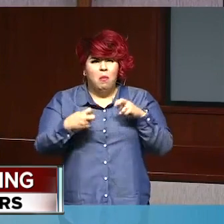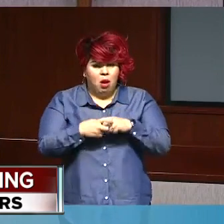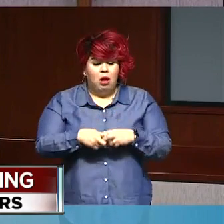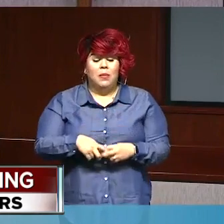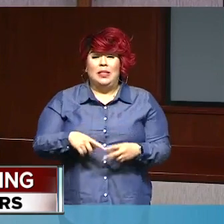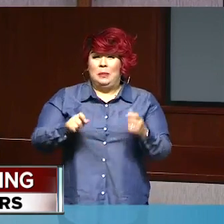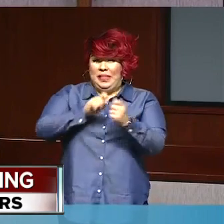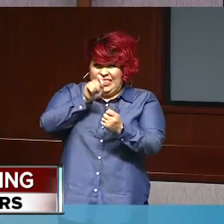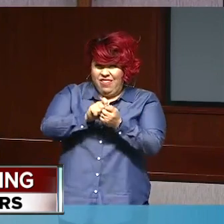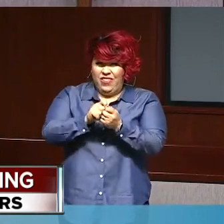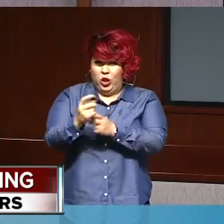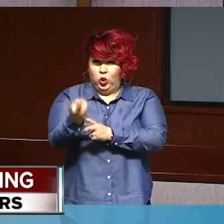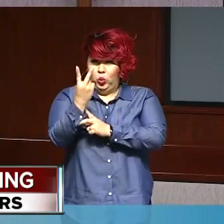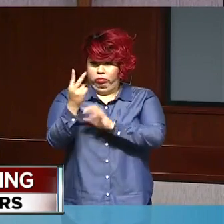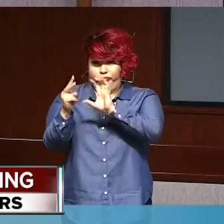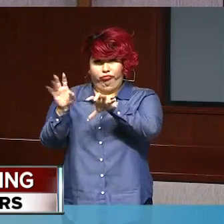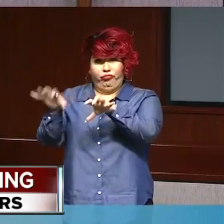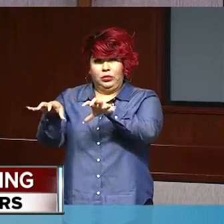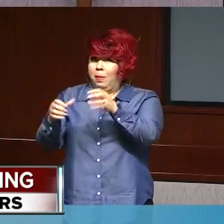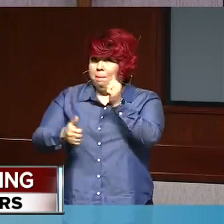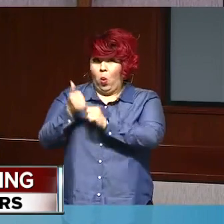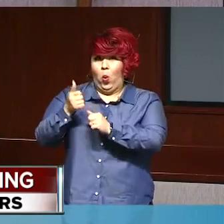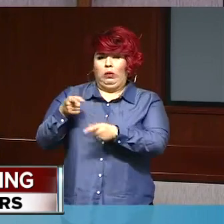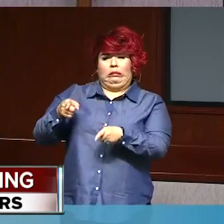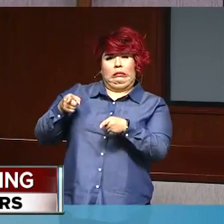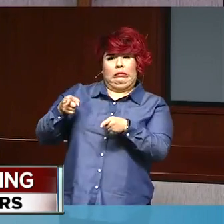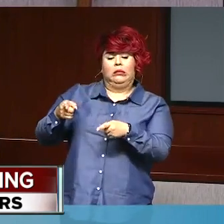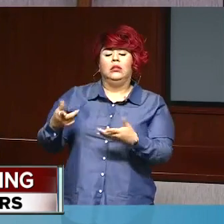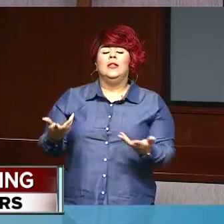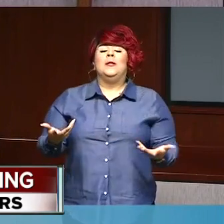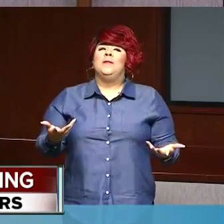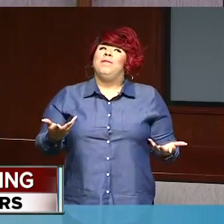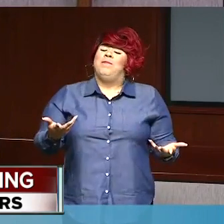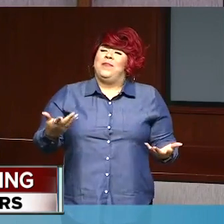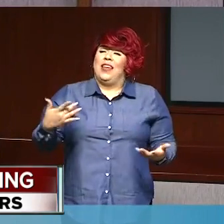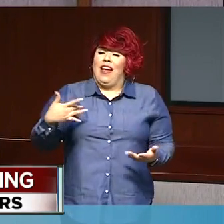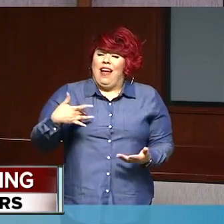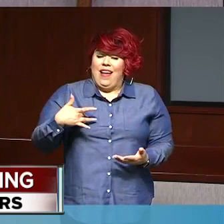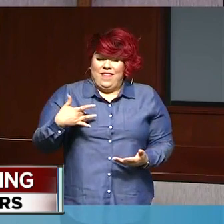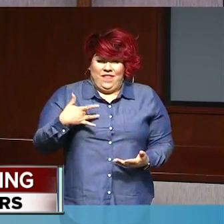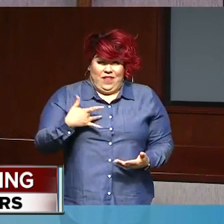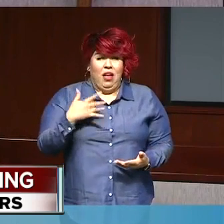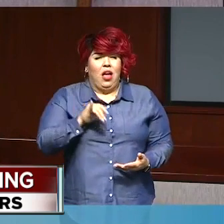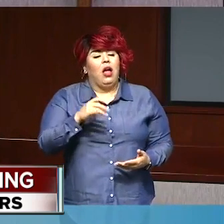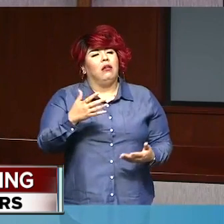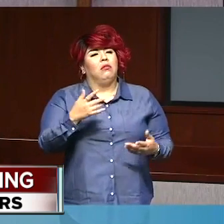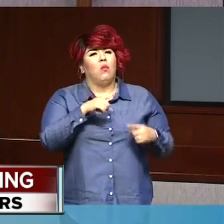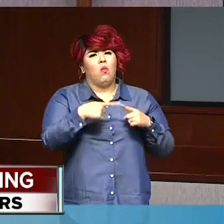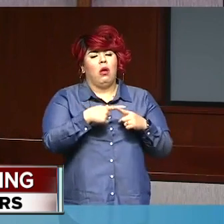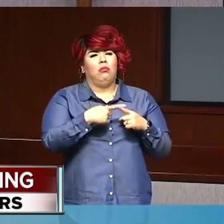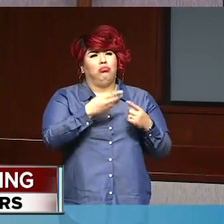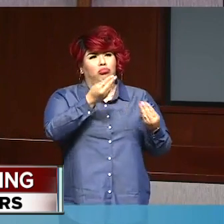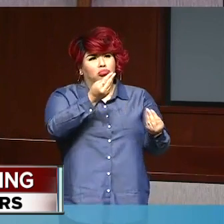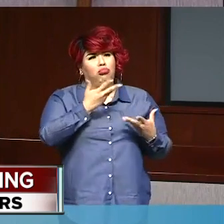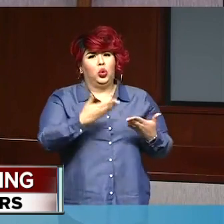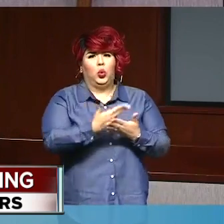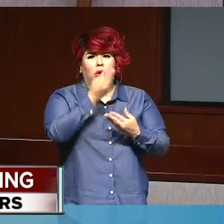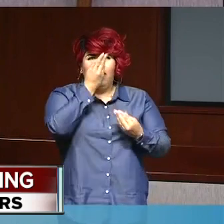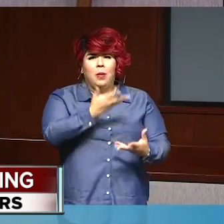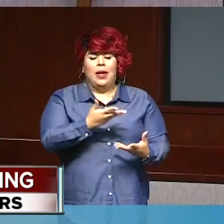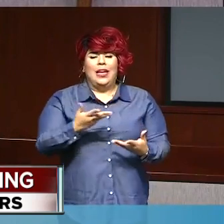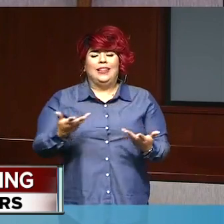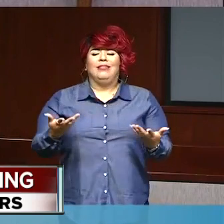two skilled nursing facilities. And I feel like every time, we get new information, I know that this is a fluid situation.